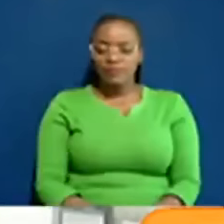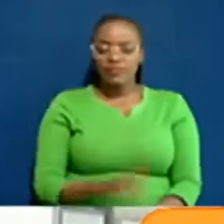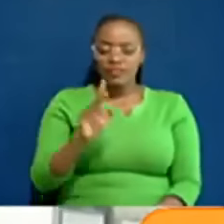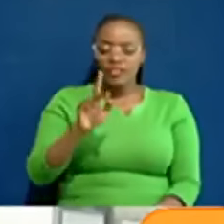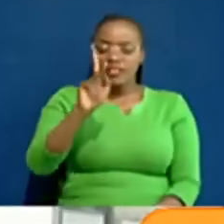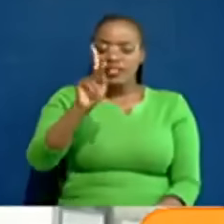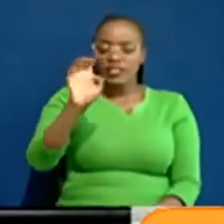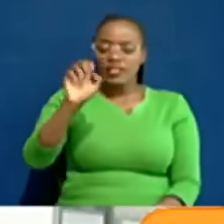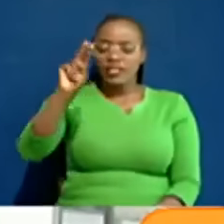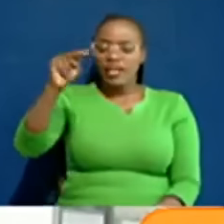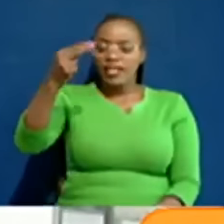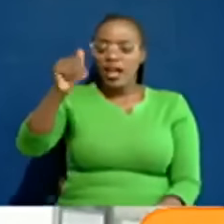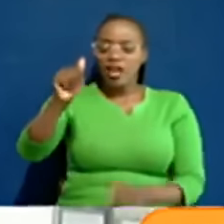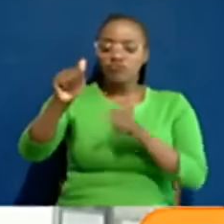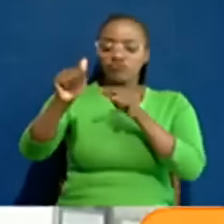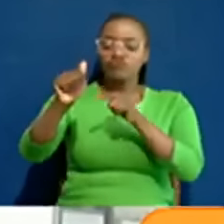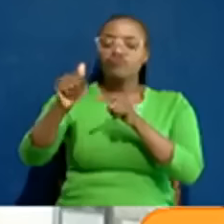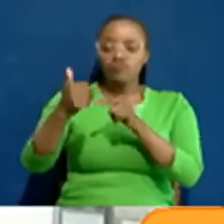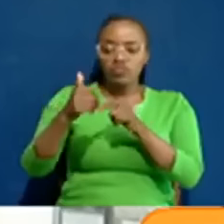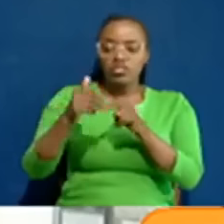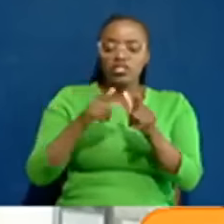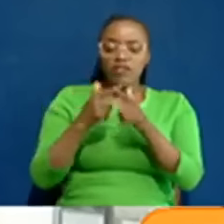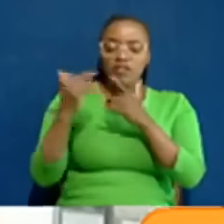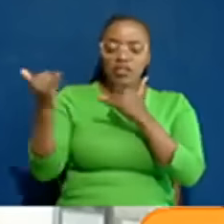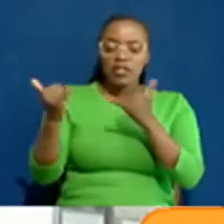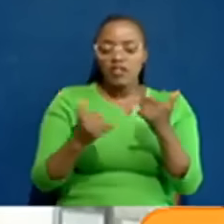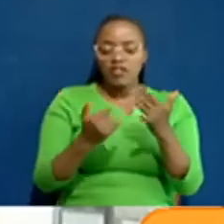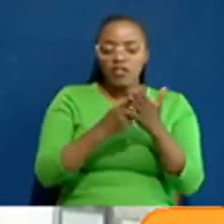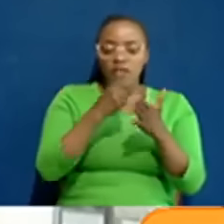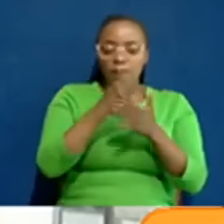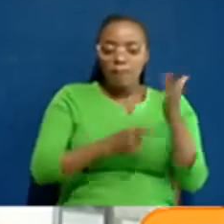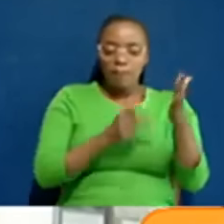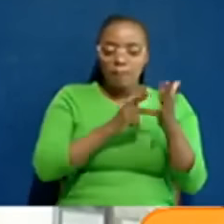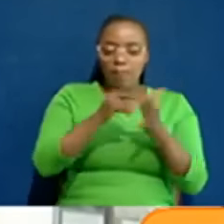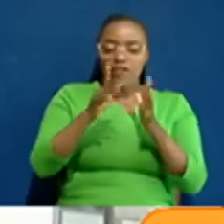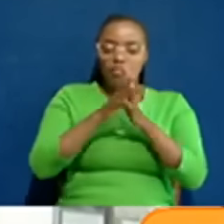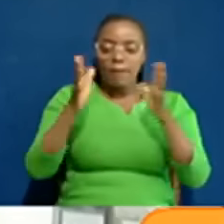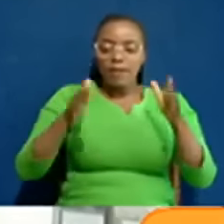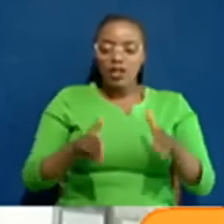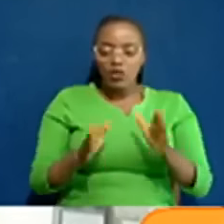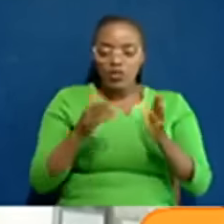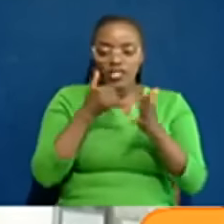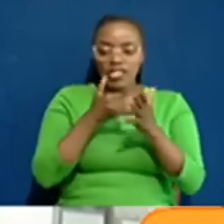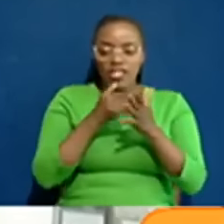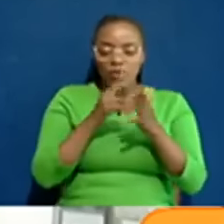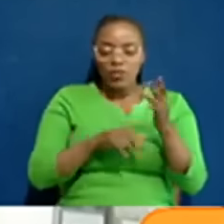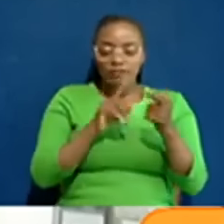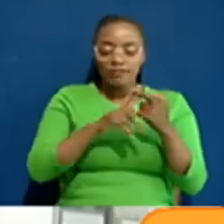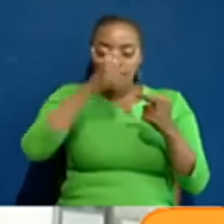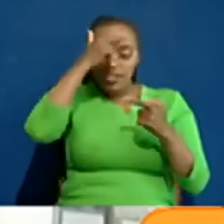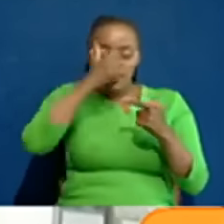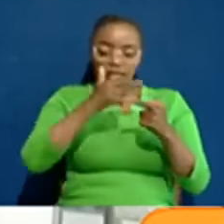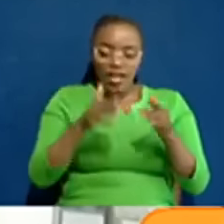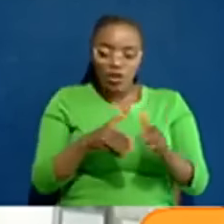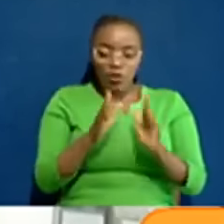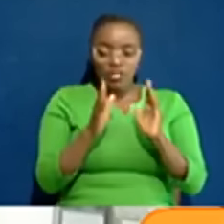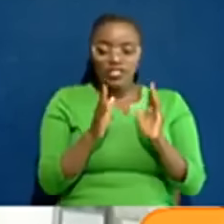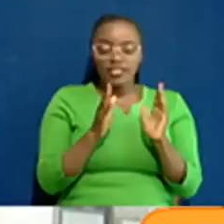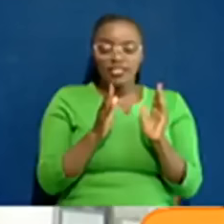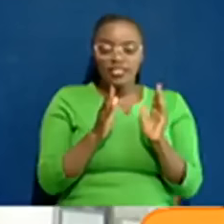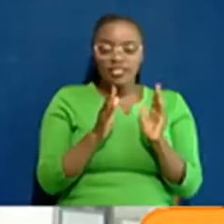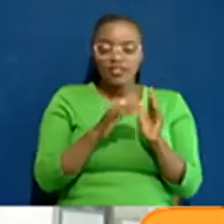The Kenya National Highway Authority is mulling the introduction of toll fees on major roads, including the Thika superhighway,